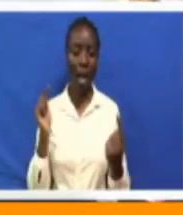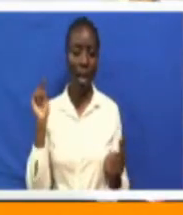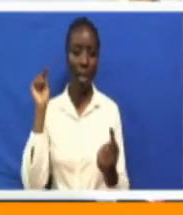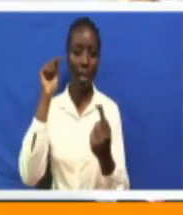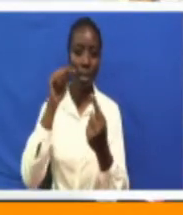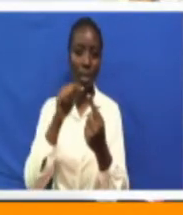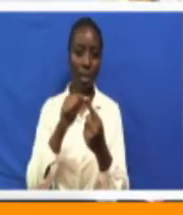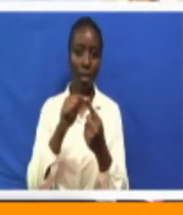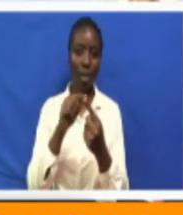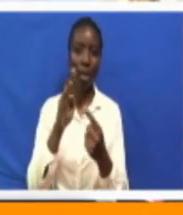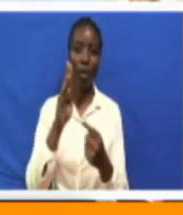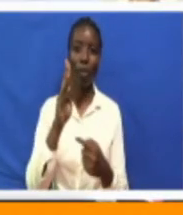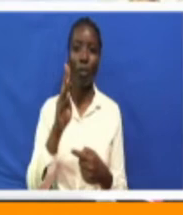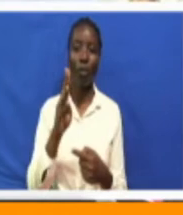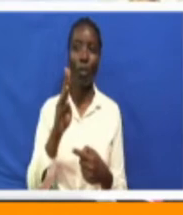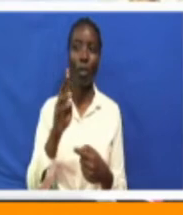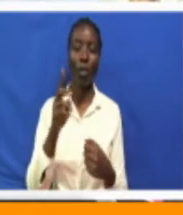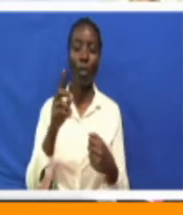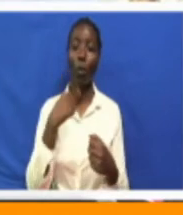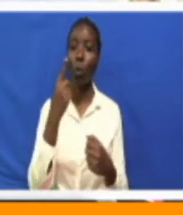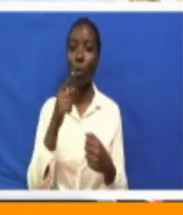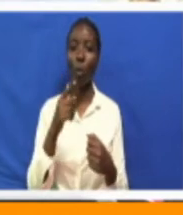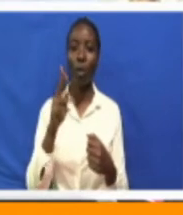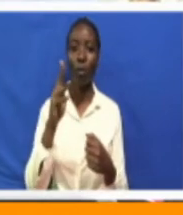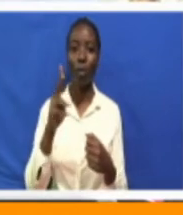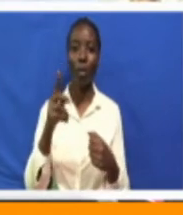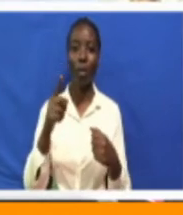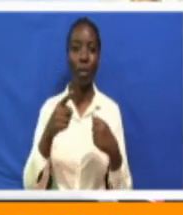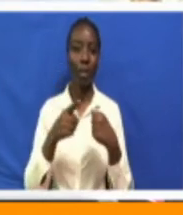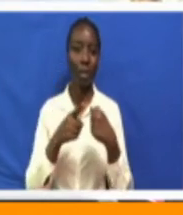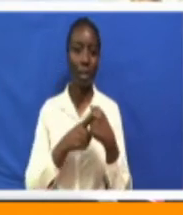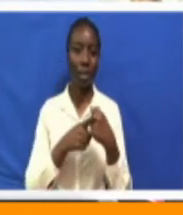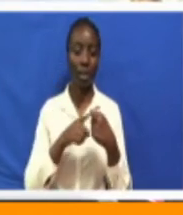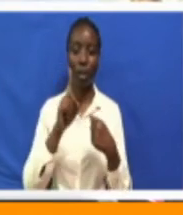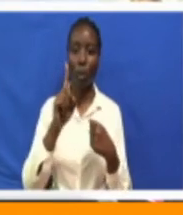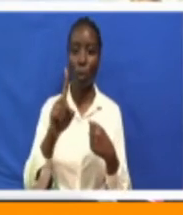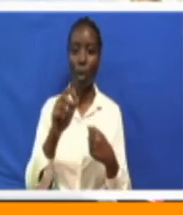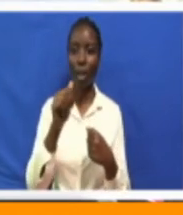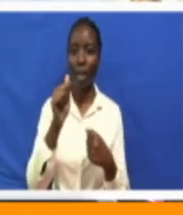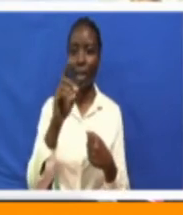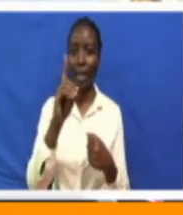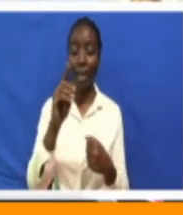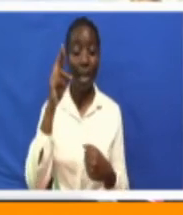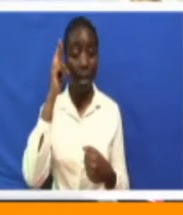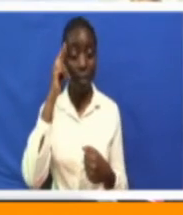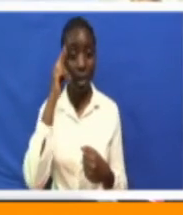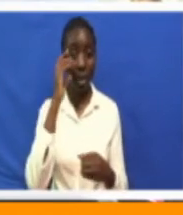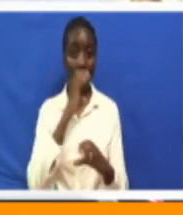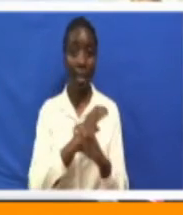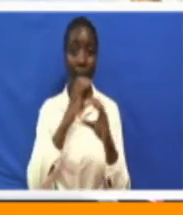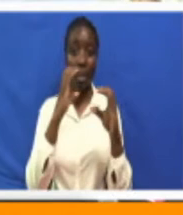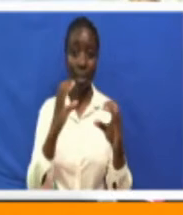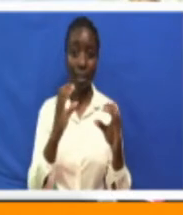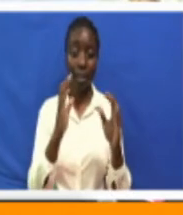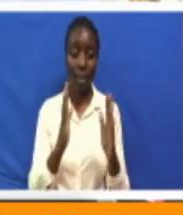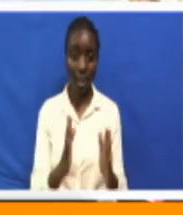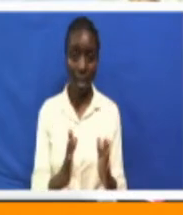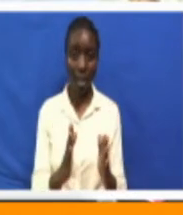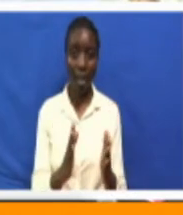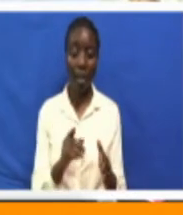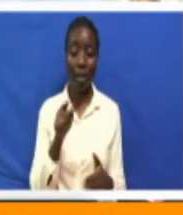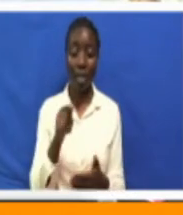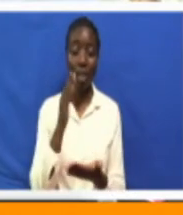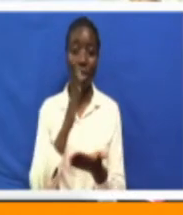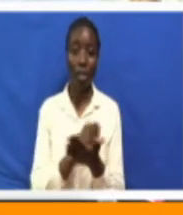461 A.D reminded his Christians of this truth